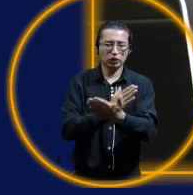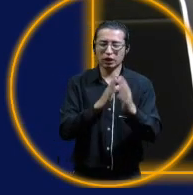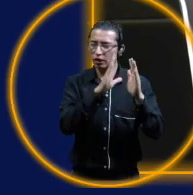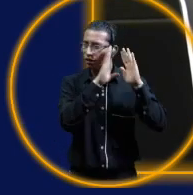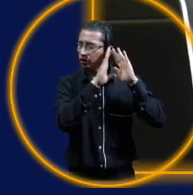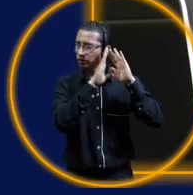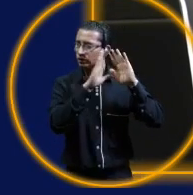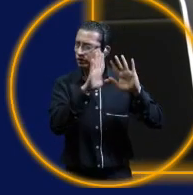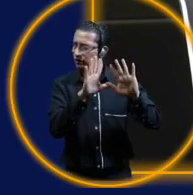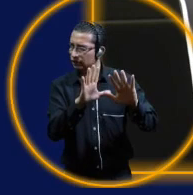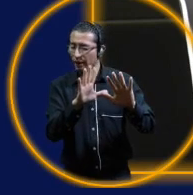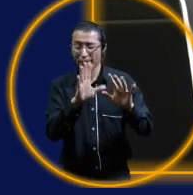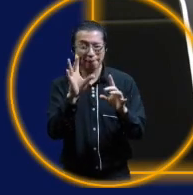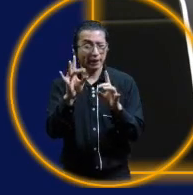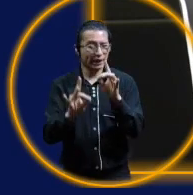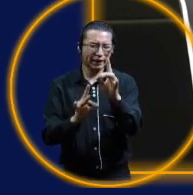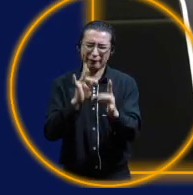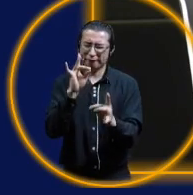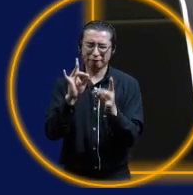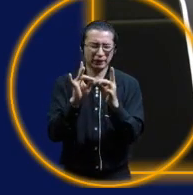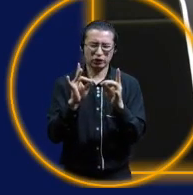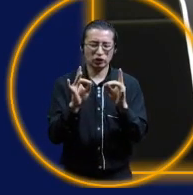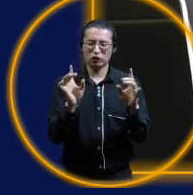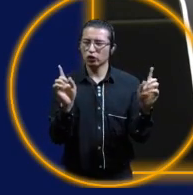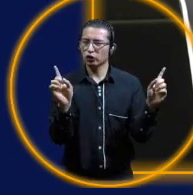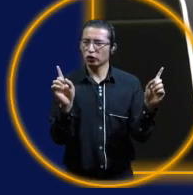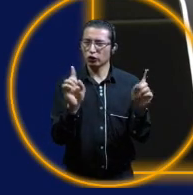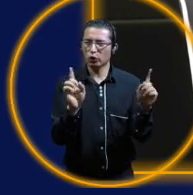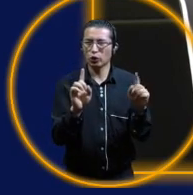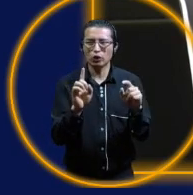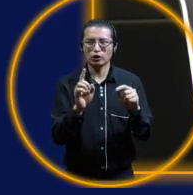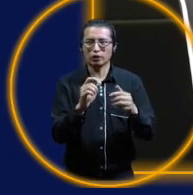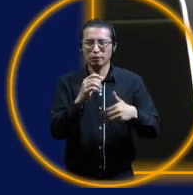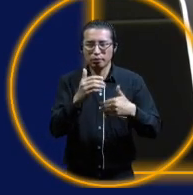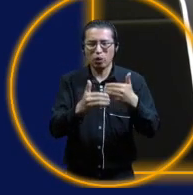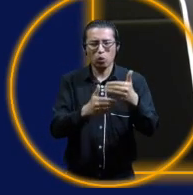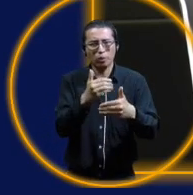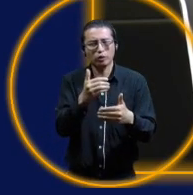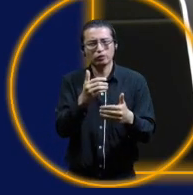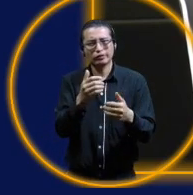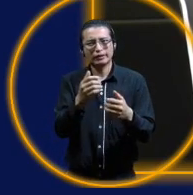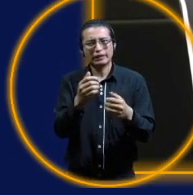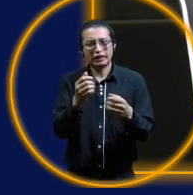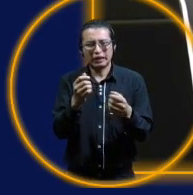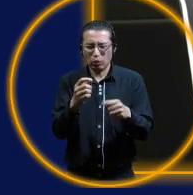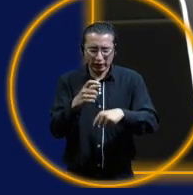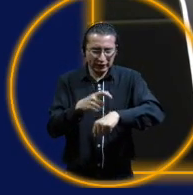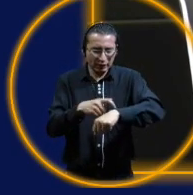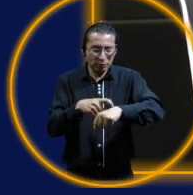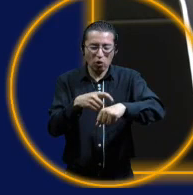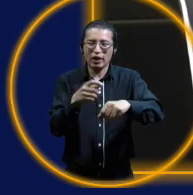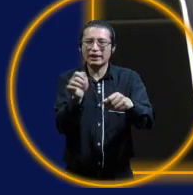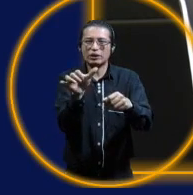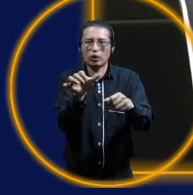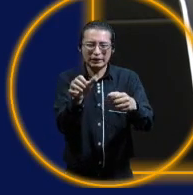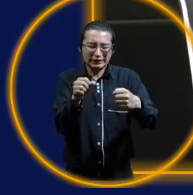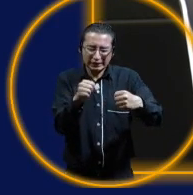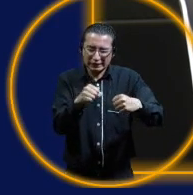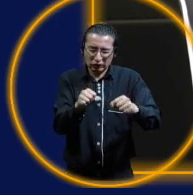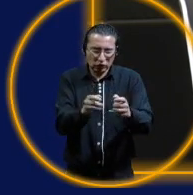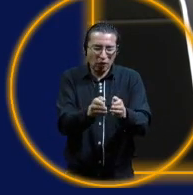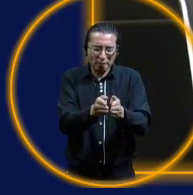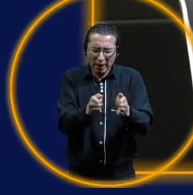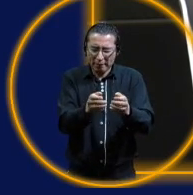on all the time, and she has to stretch the timing and do all these editing things that create a really interesting